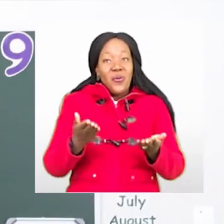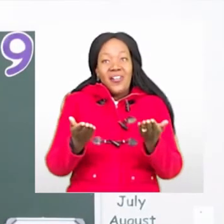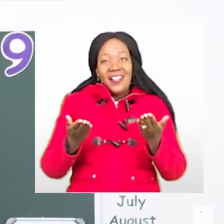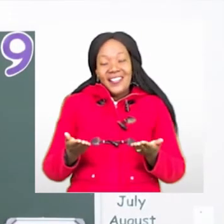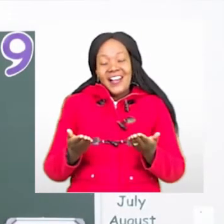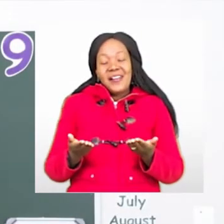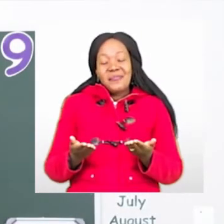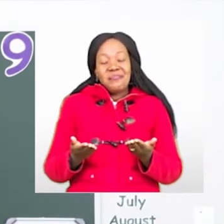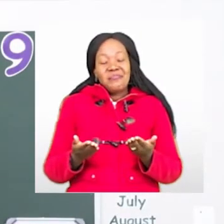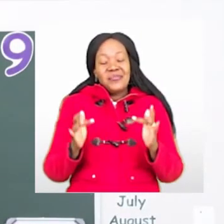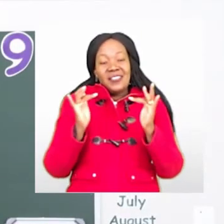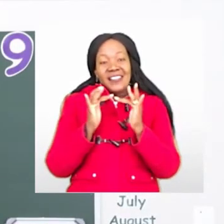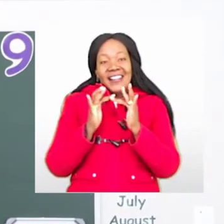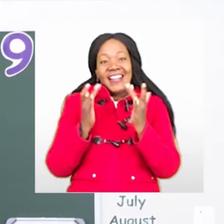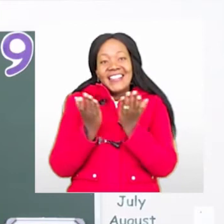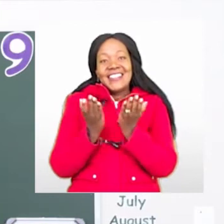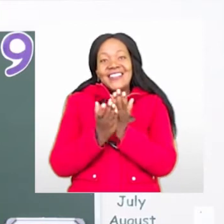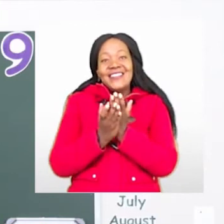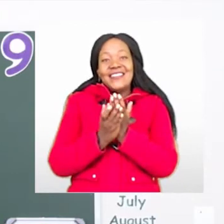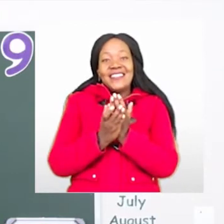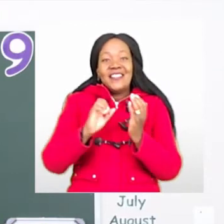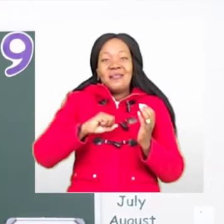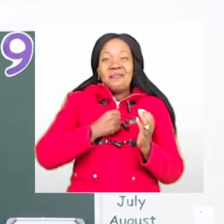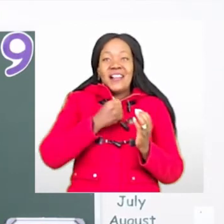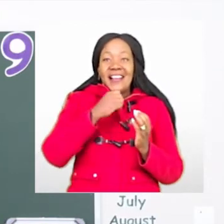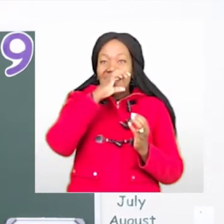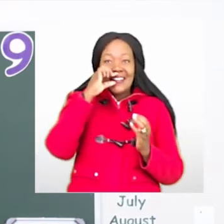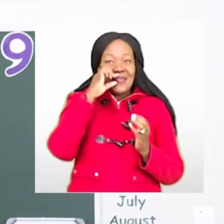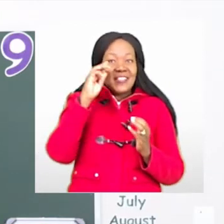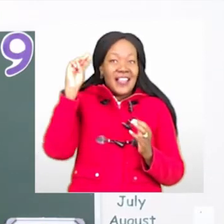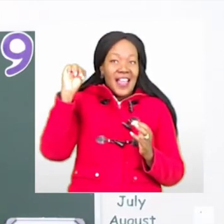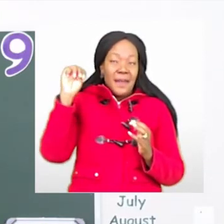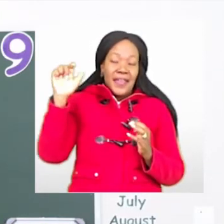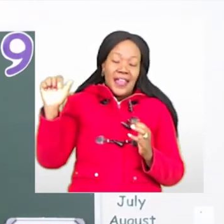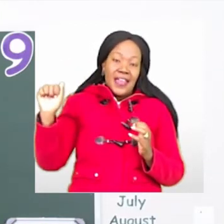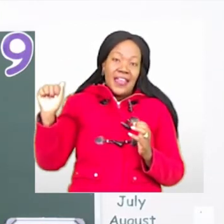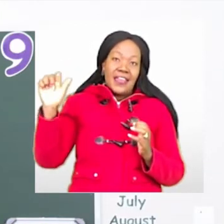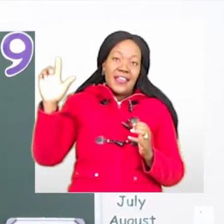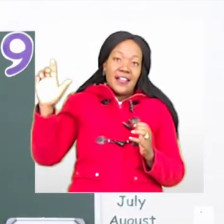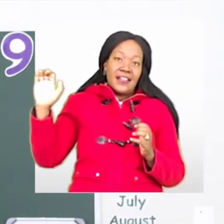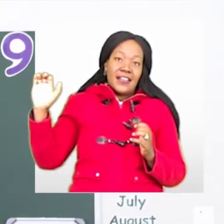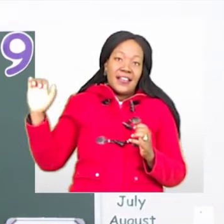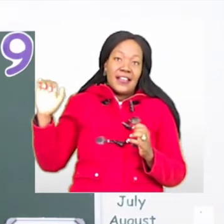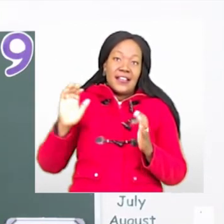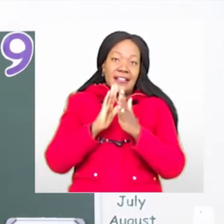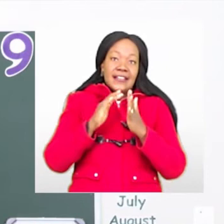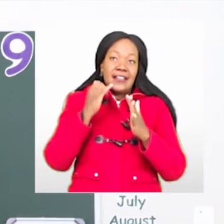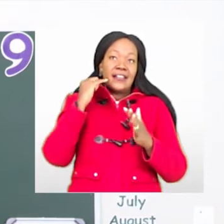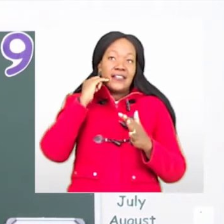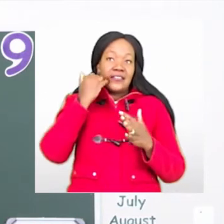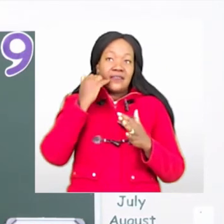Welcome to My Zone Online School. My name is Netai. Today's theme is